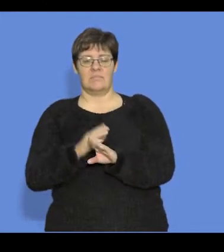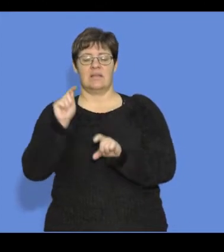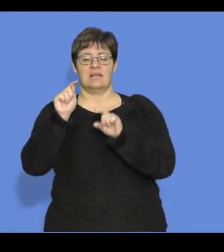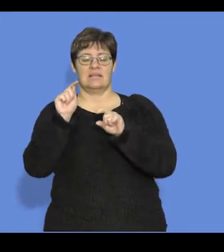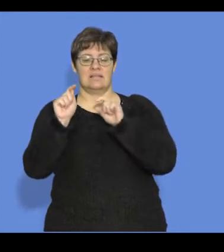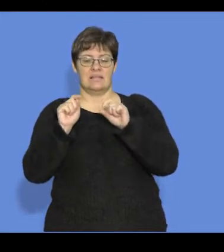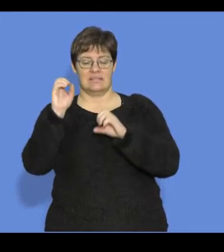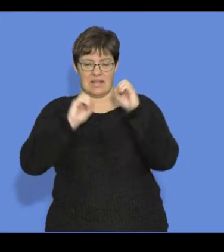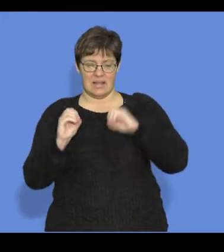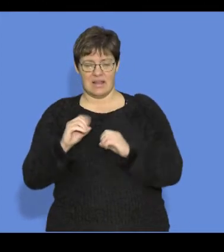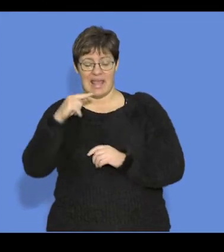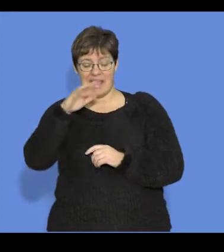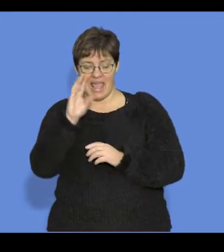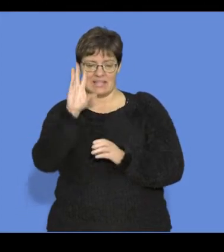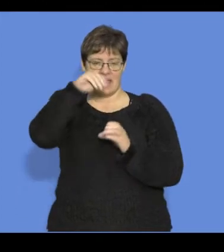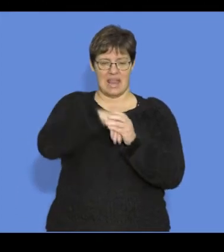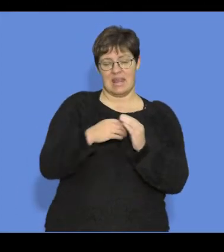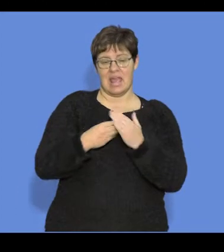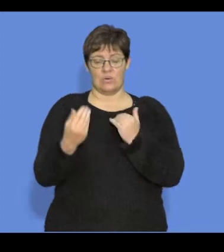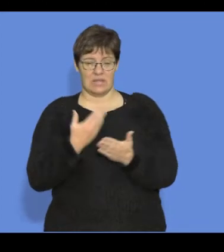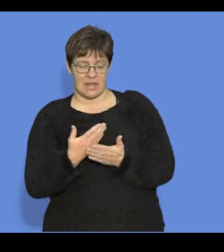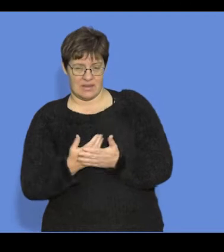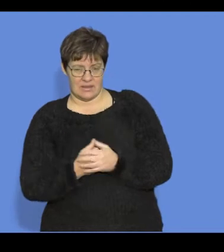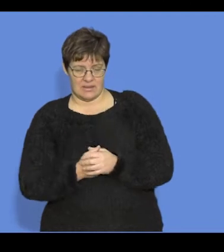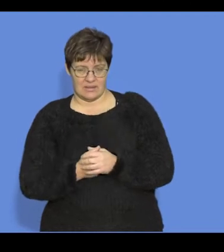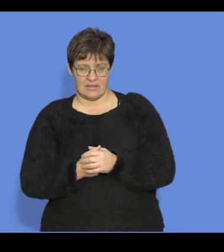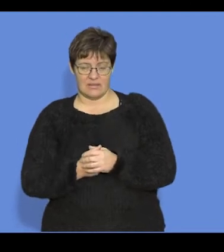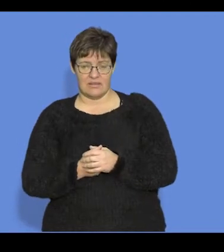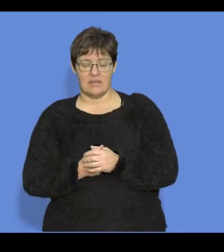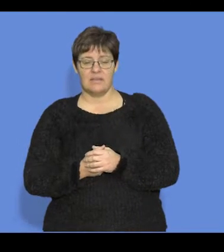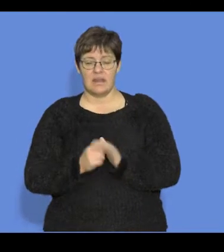move in and out, and then these patches